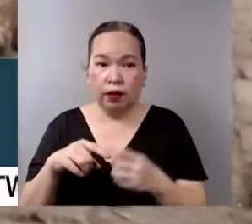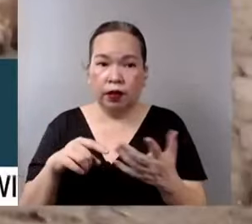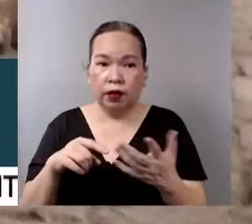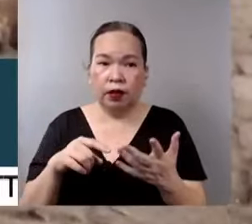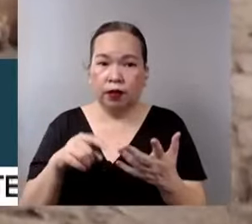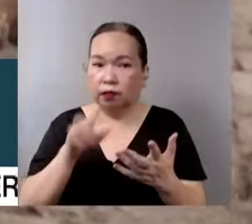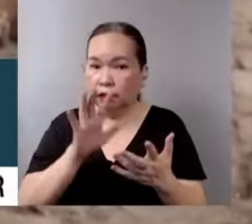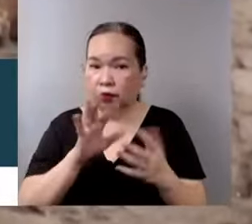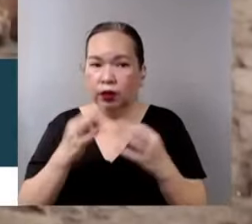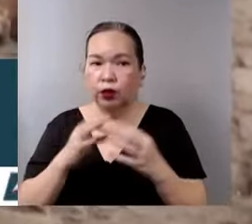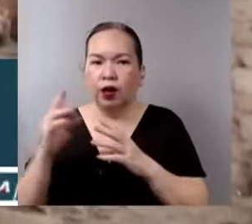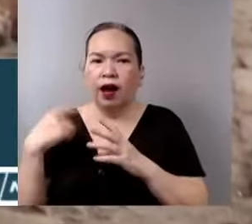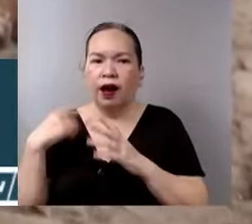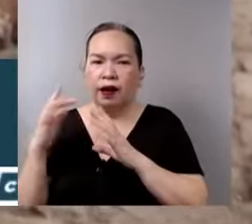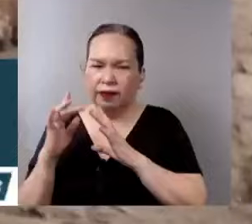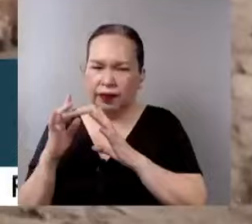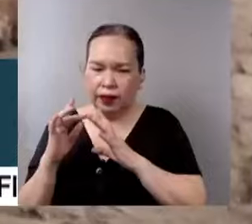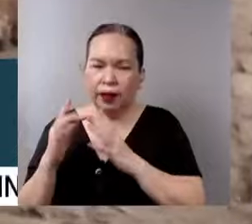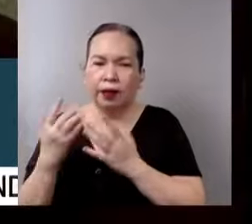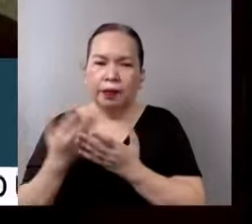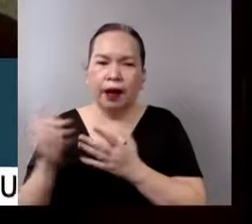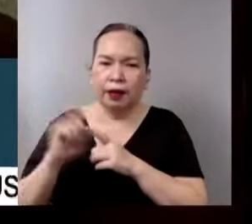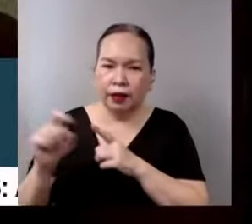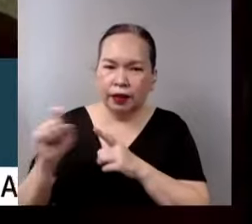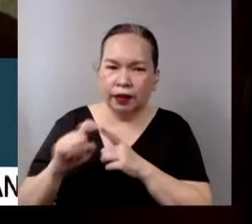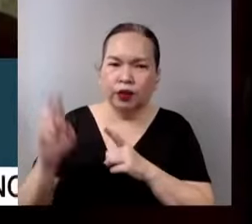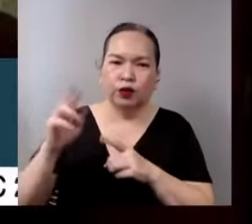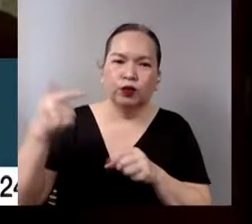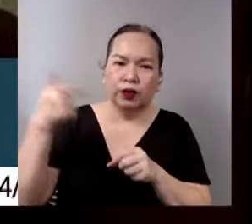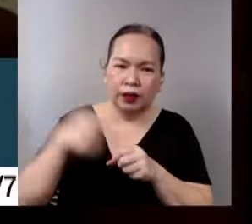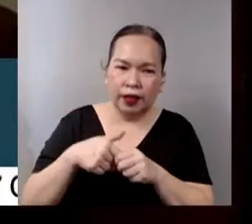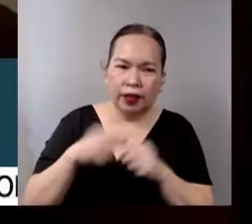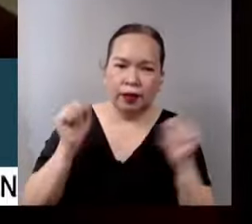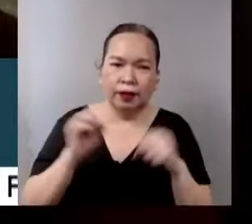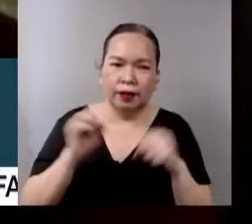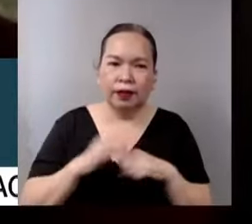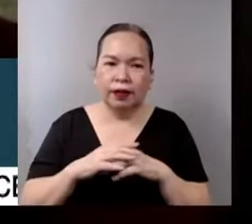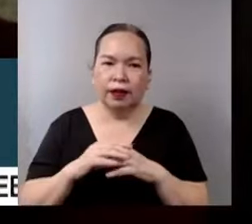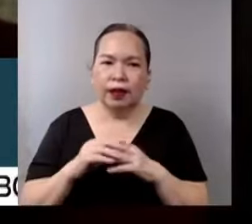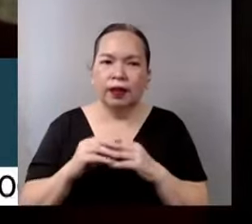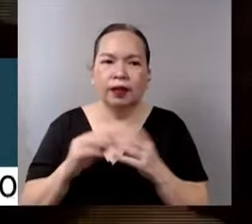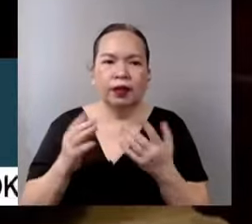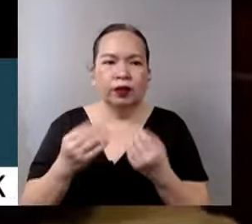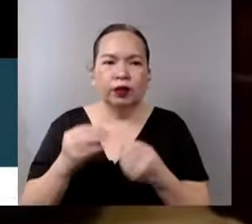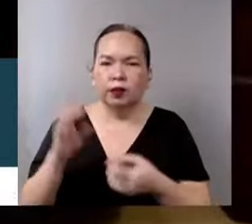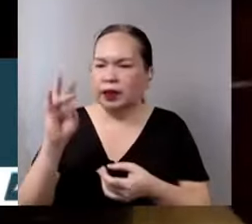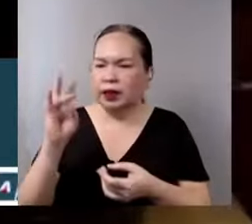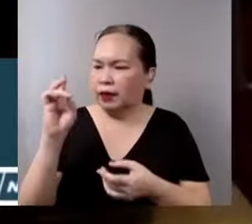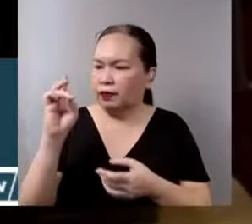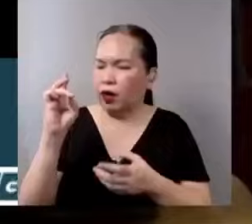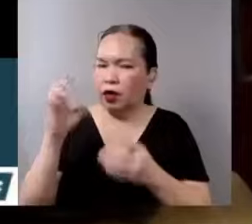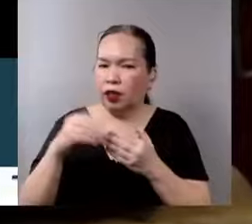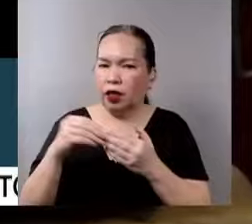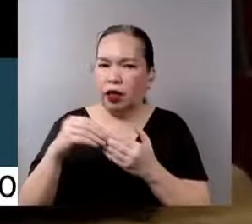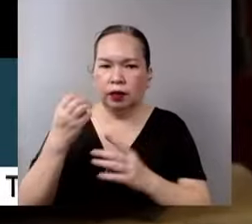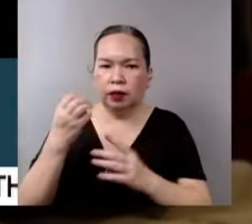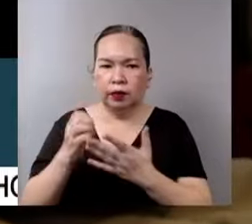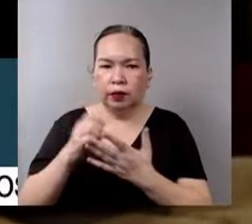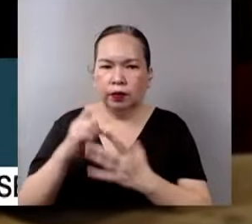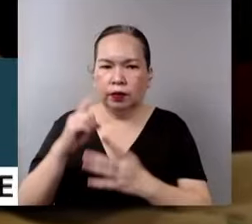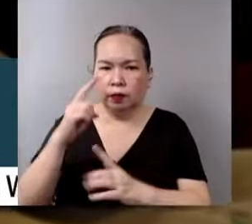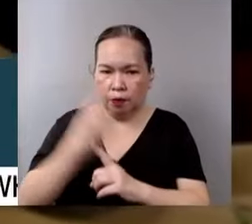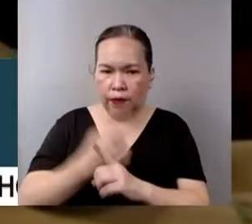internet and buy electricity and gas for heating. They get by on less than $700 per month, some of which is spent on basics